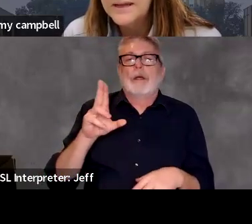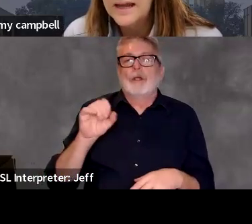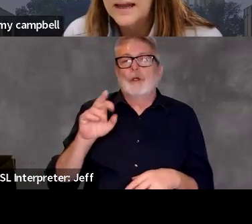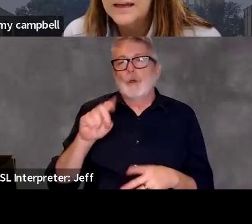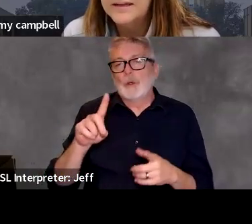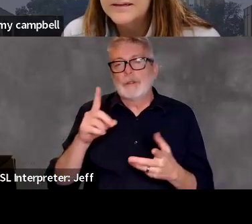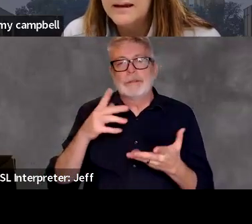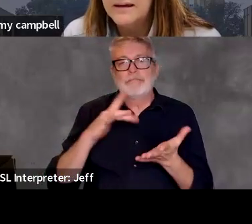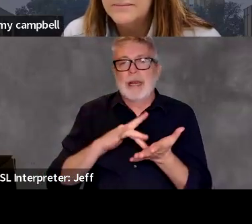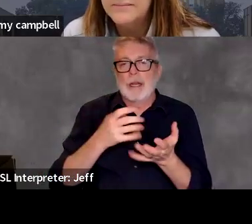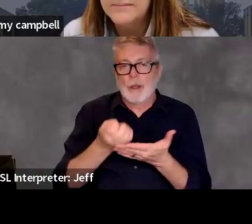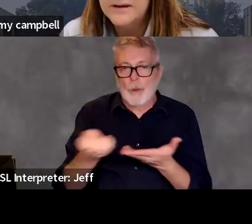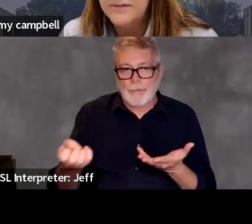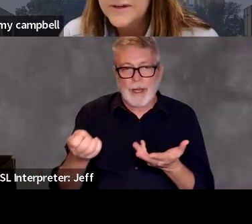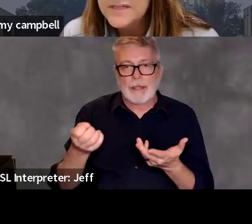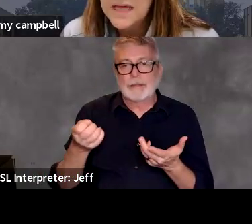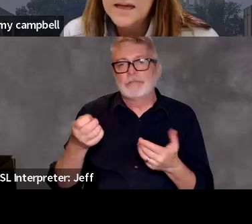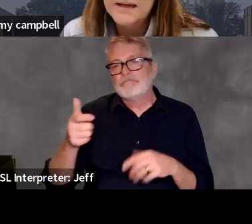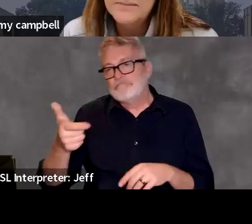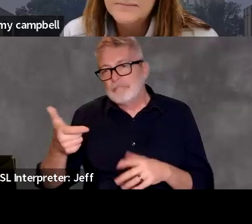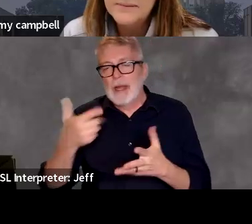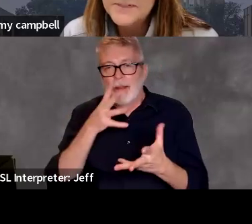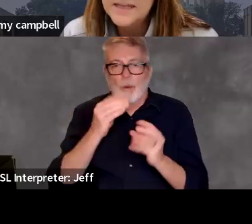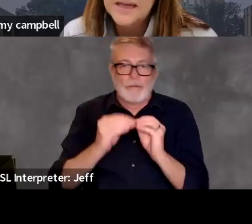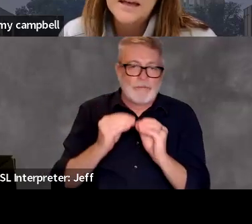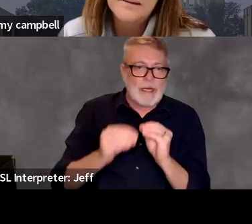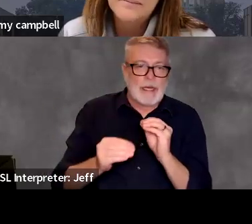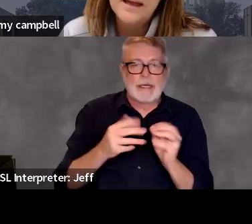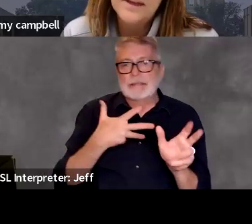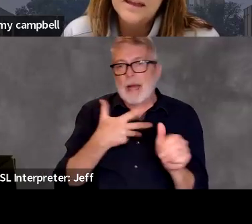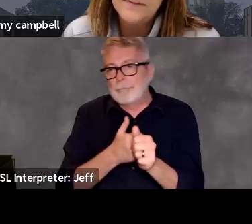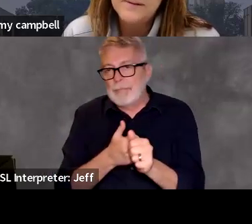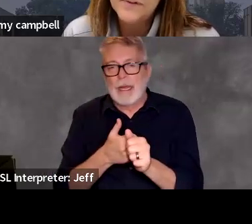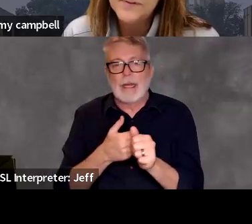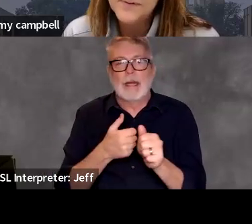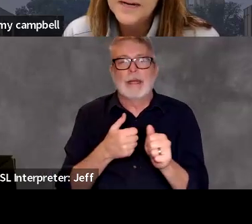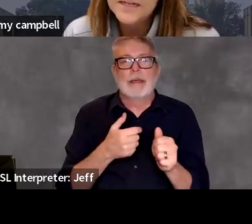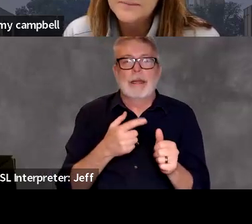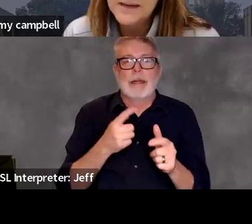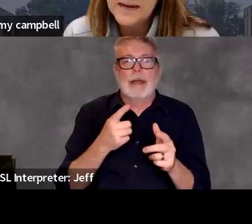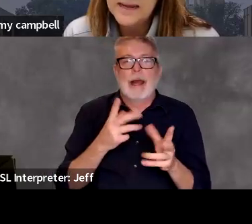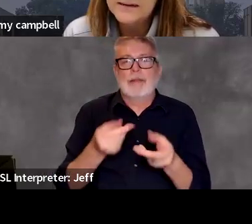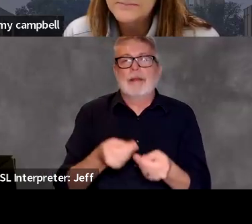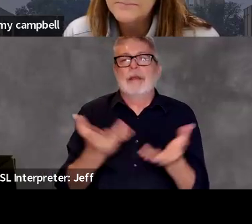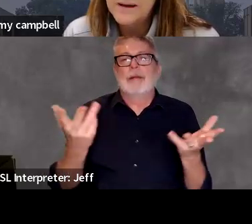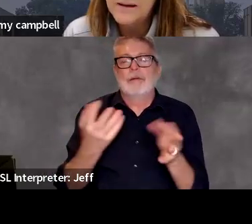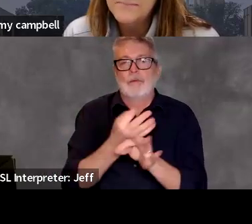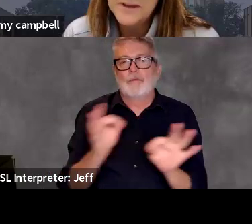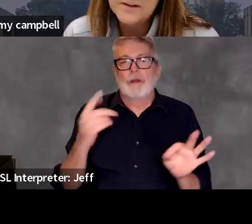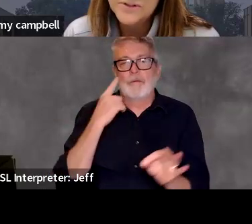medical equipment and fix them, update them, and then give them for free to